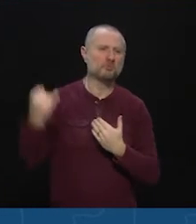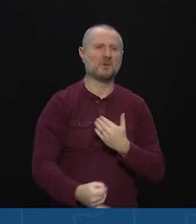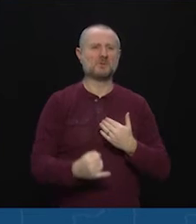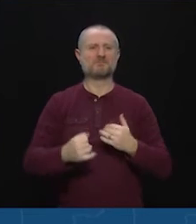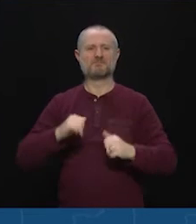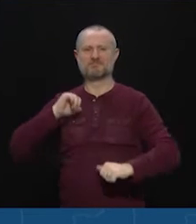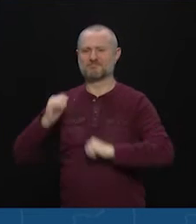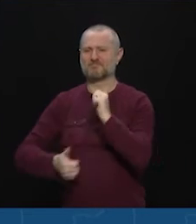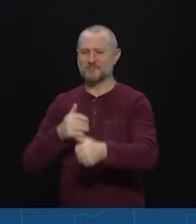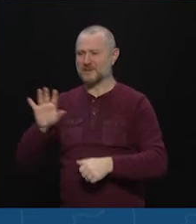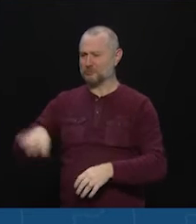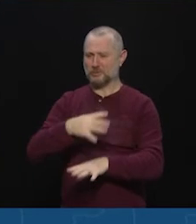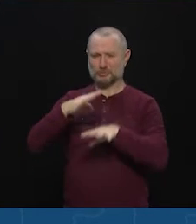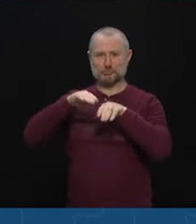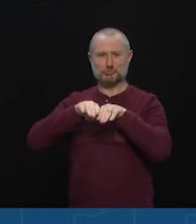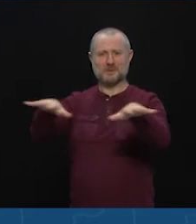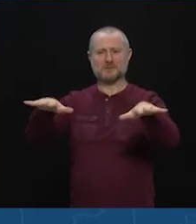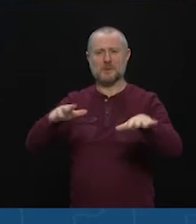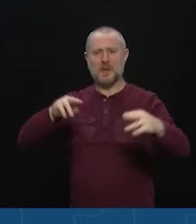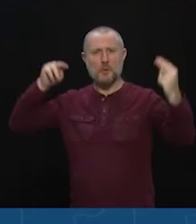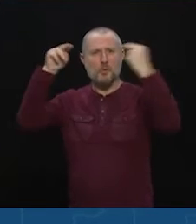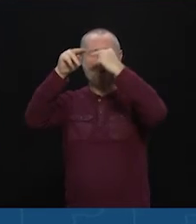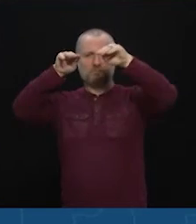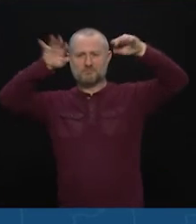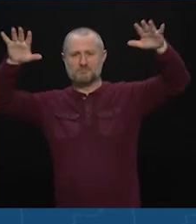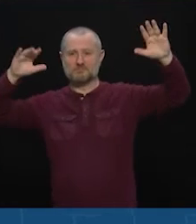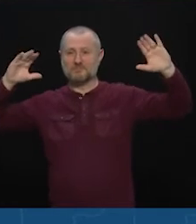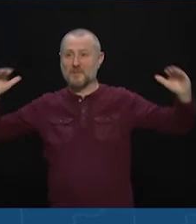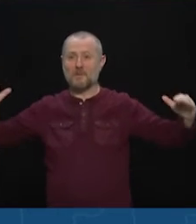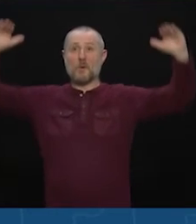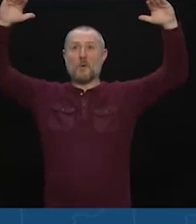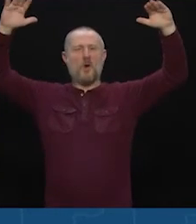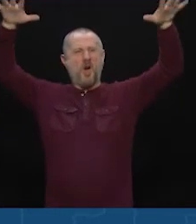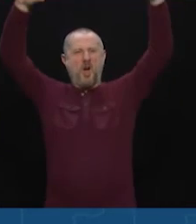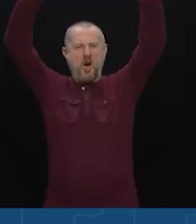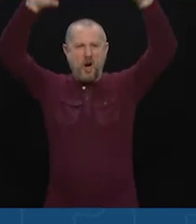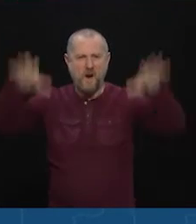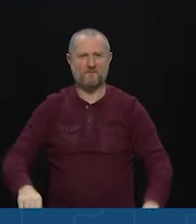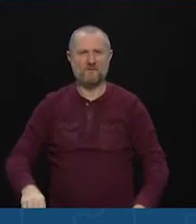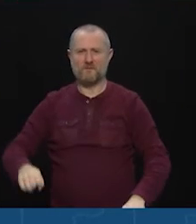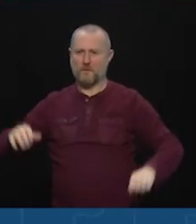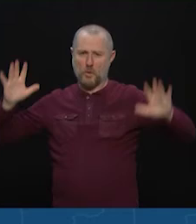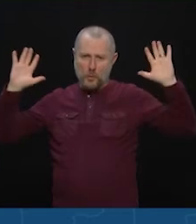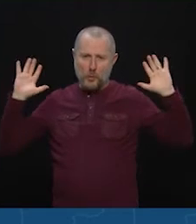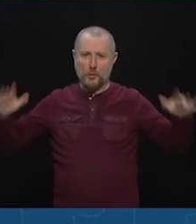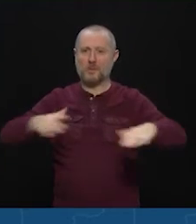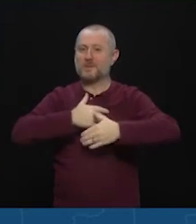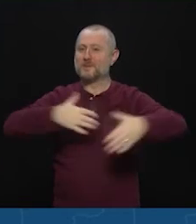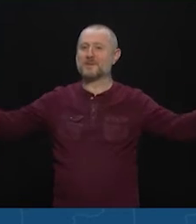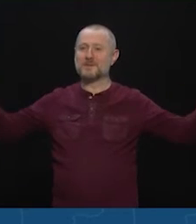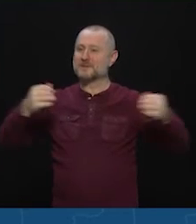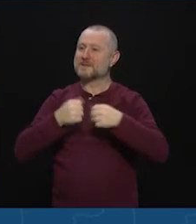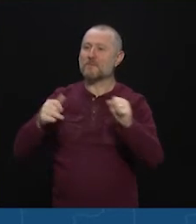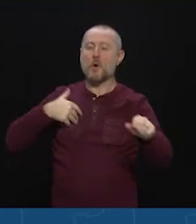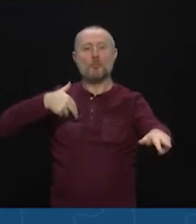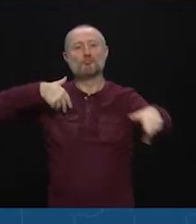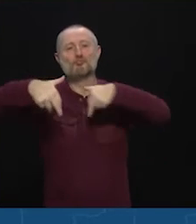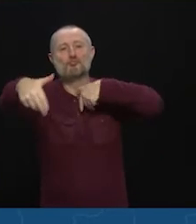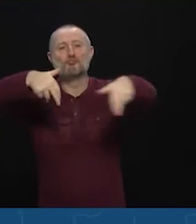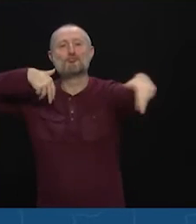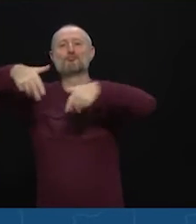grid, new green space, safe pedestrian. I love the sound, safe pedestrian and bicycle access. Also very exciting for our friends in